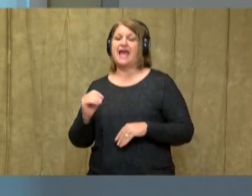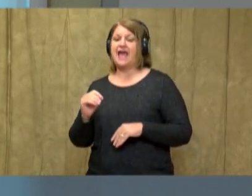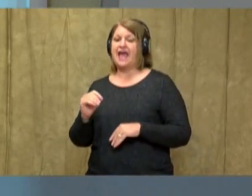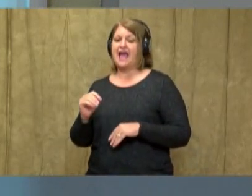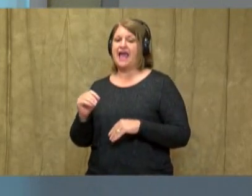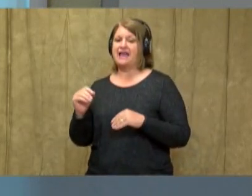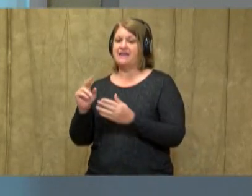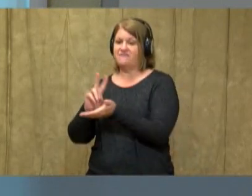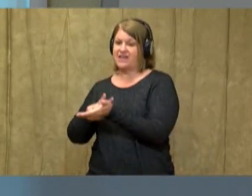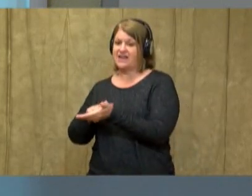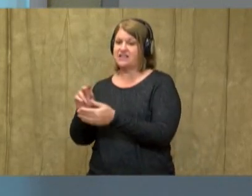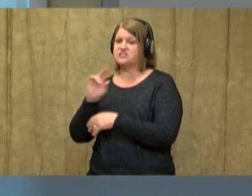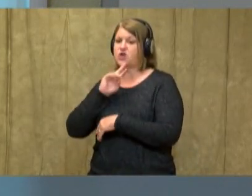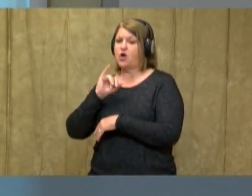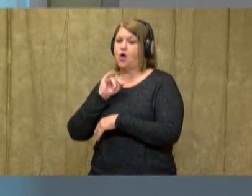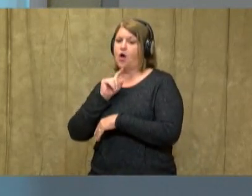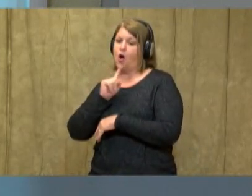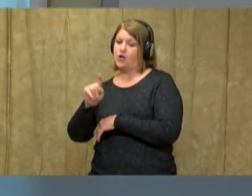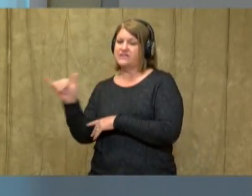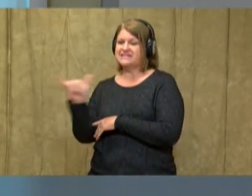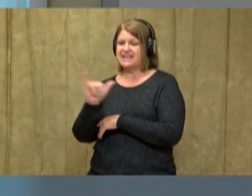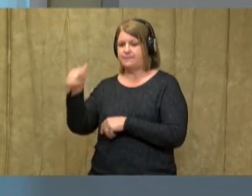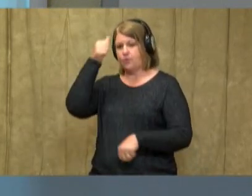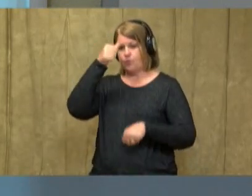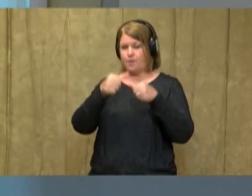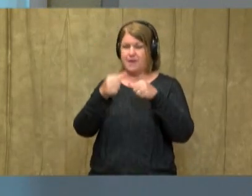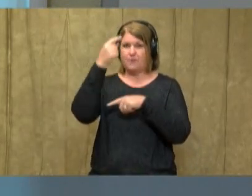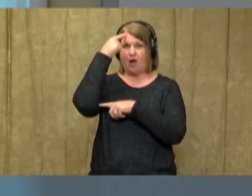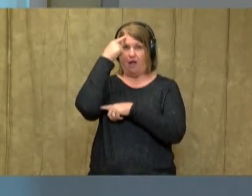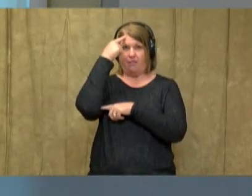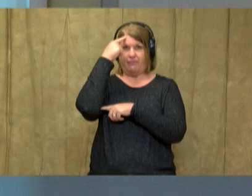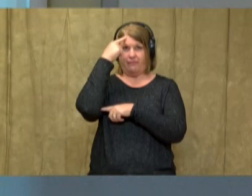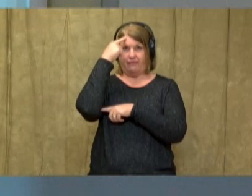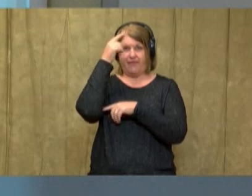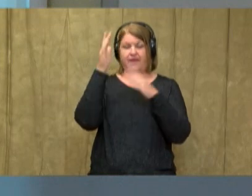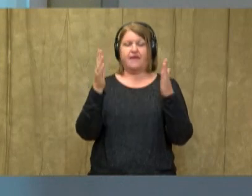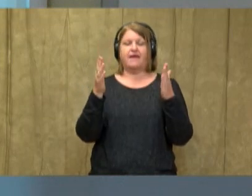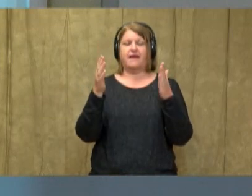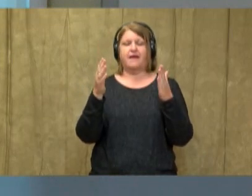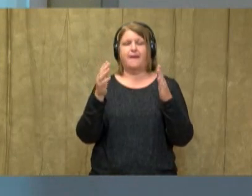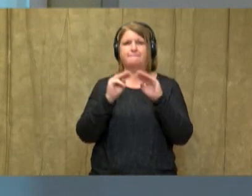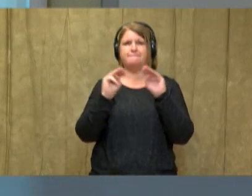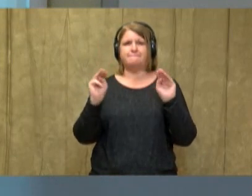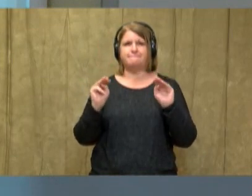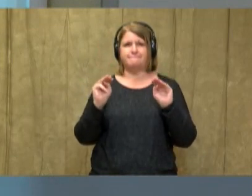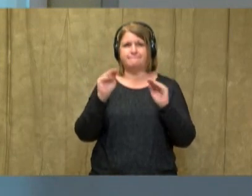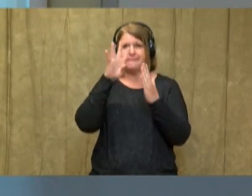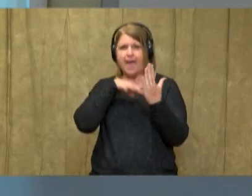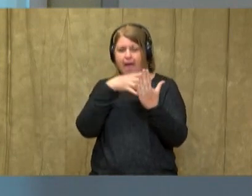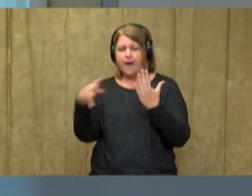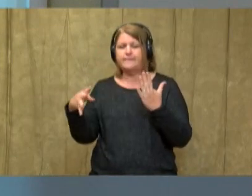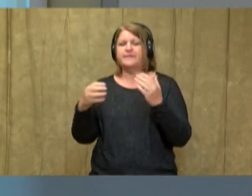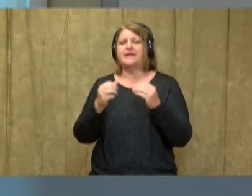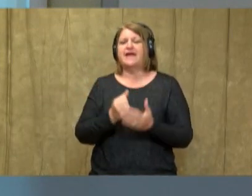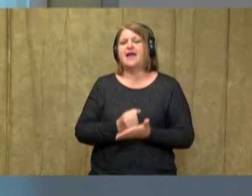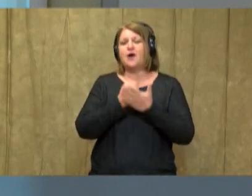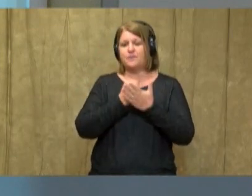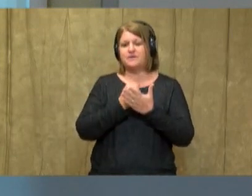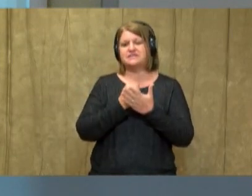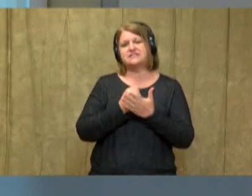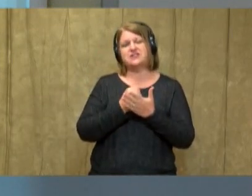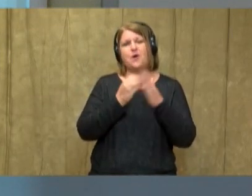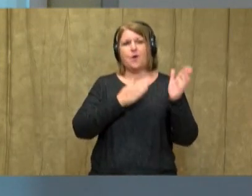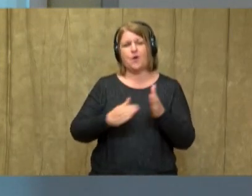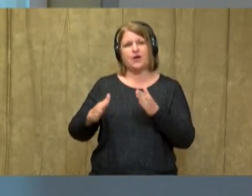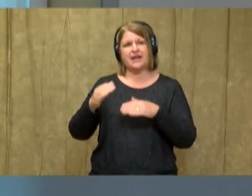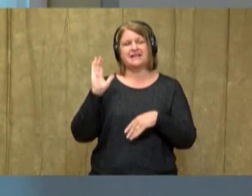different. Remember our think map. And our think map just helps us to organize our ideas of what we're thinking. So, thinking